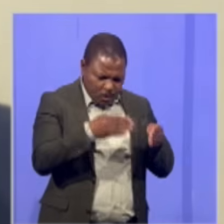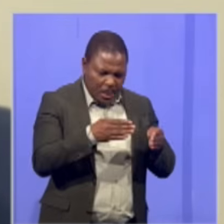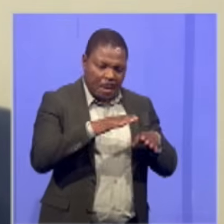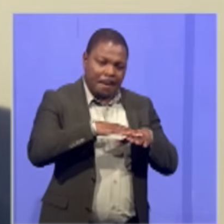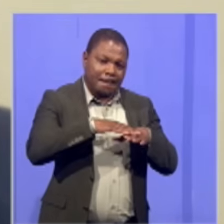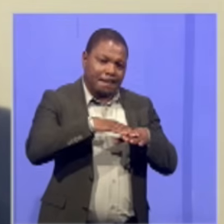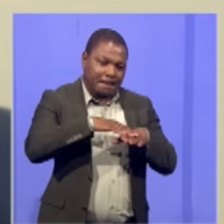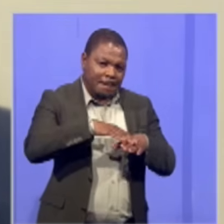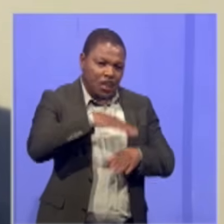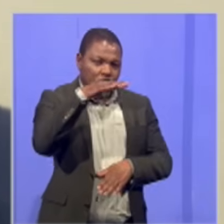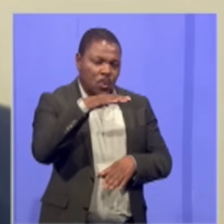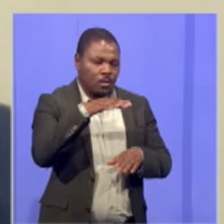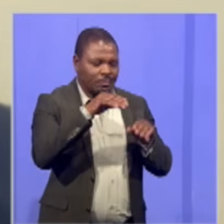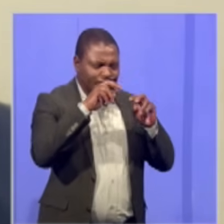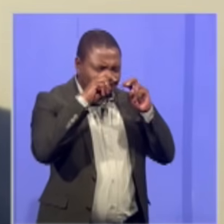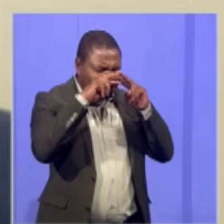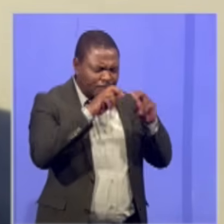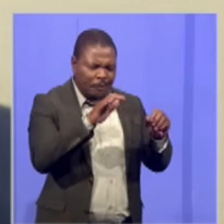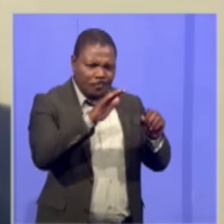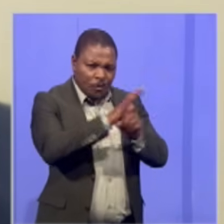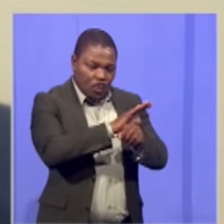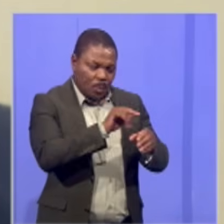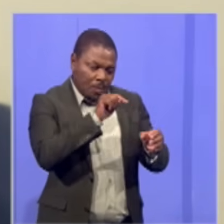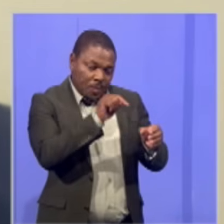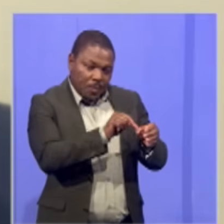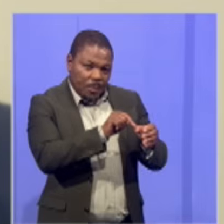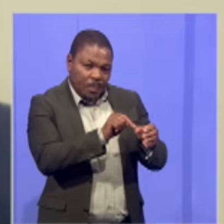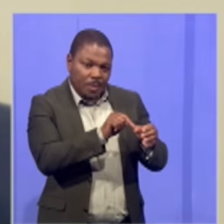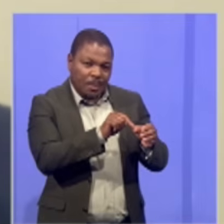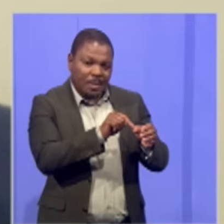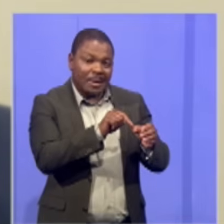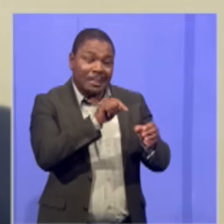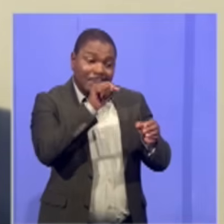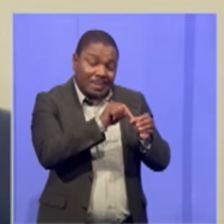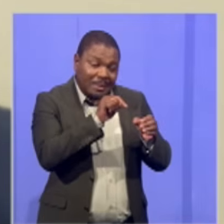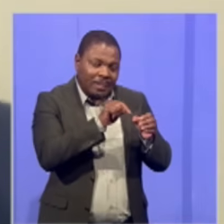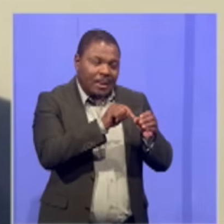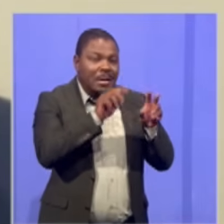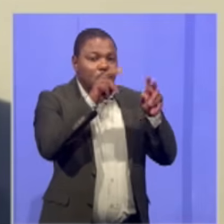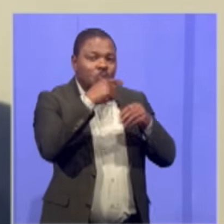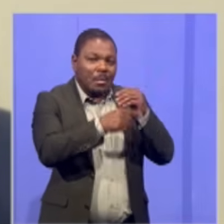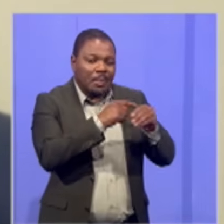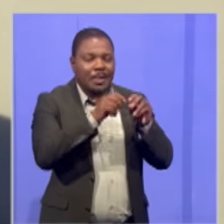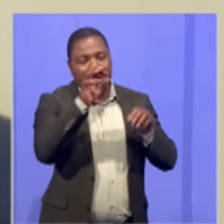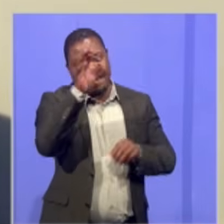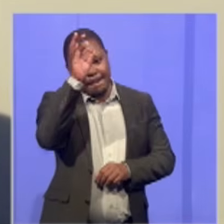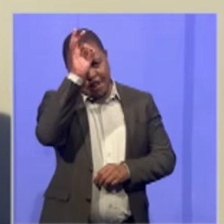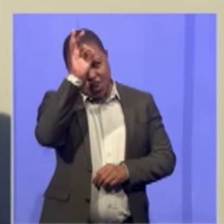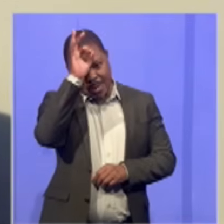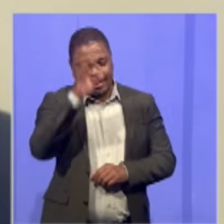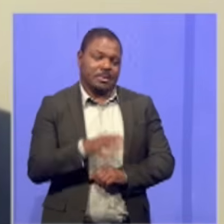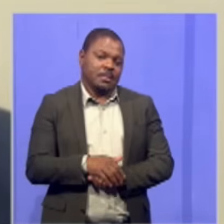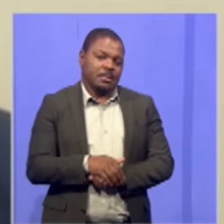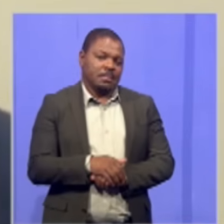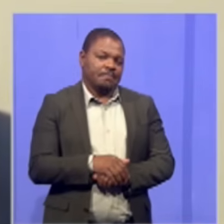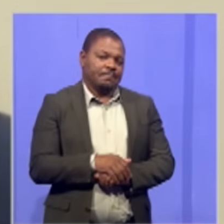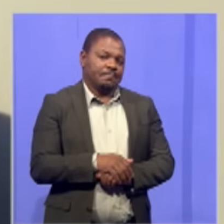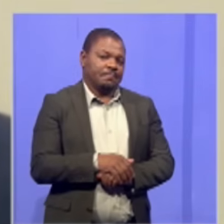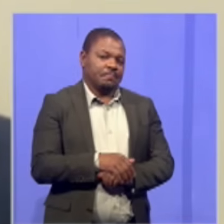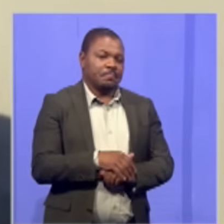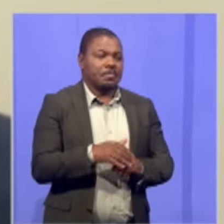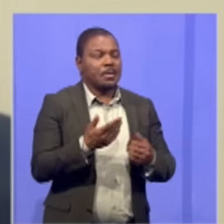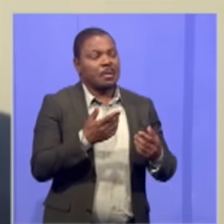haholo ho fuputsa ka botlalo ditaba tse amanang haholo le sepolesa. Re shebile haholo taba